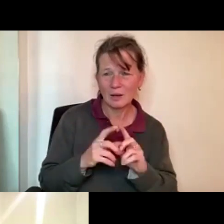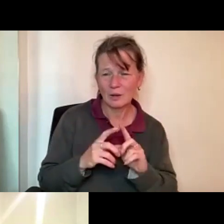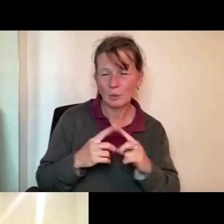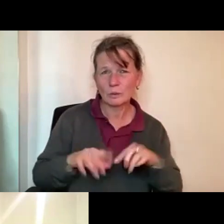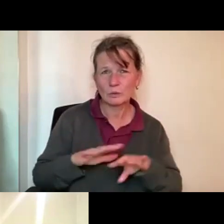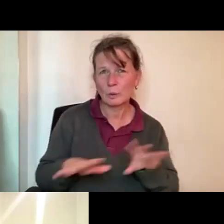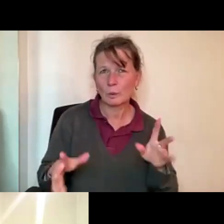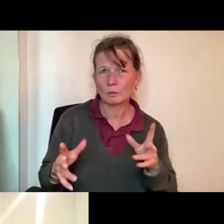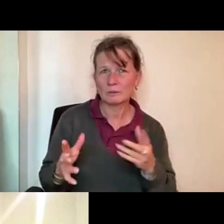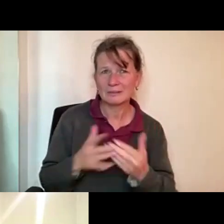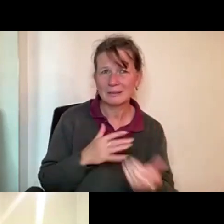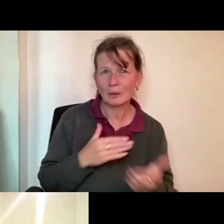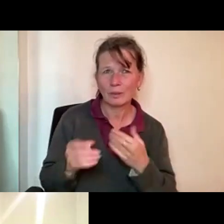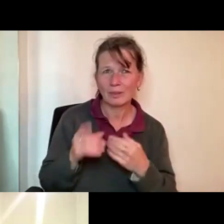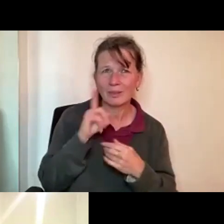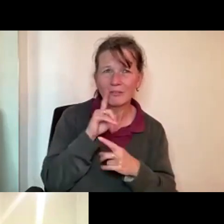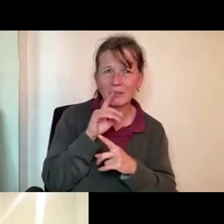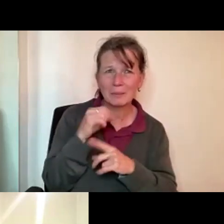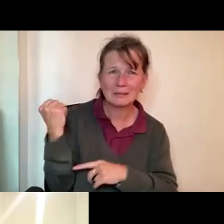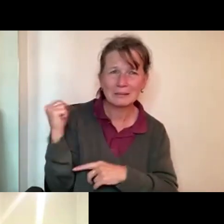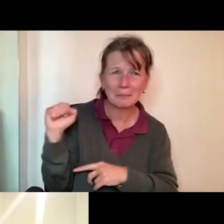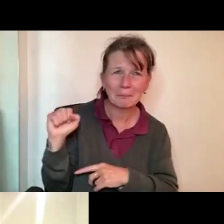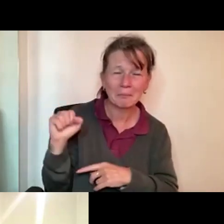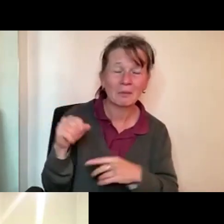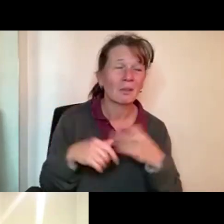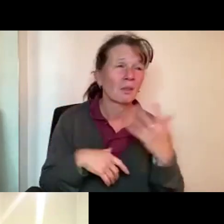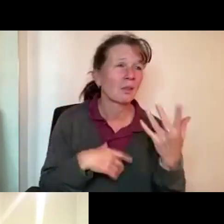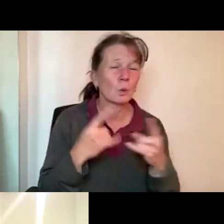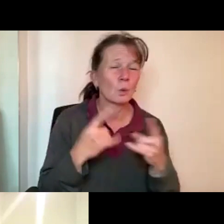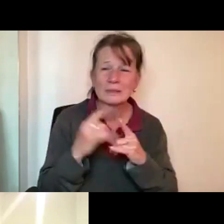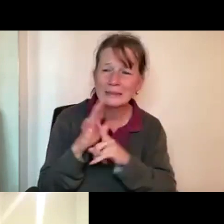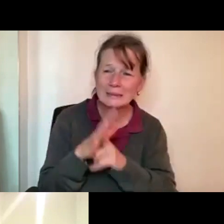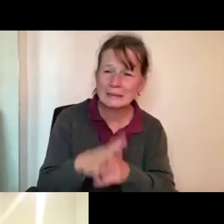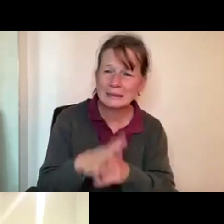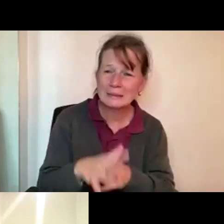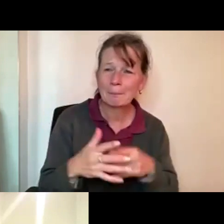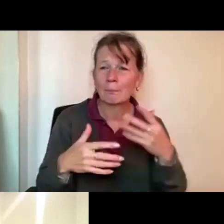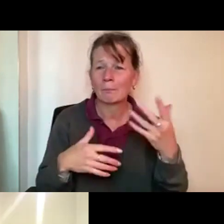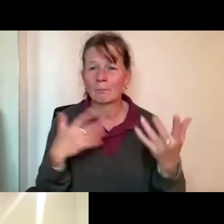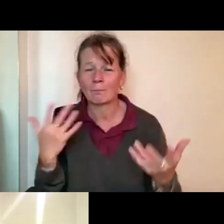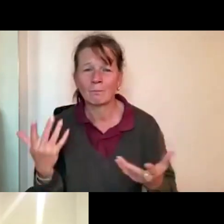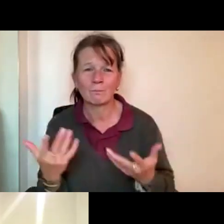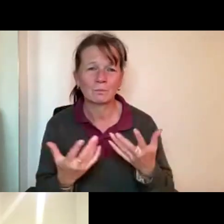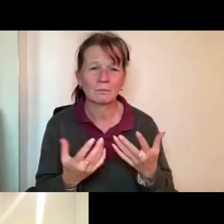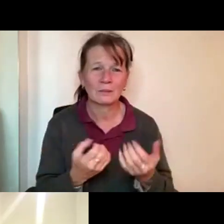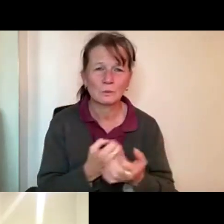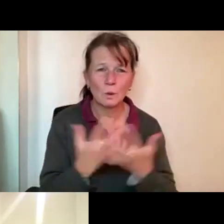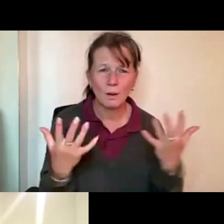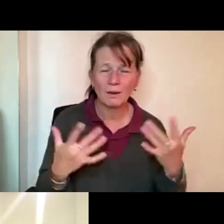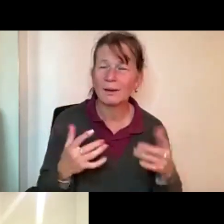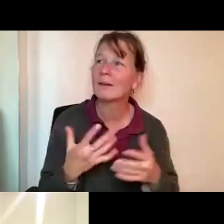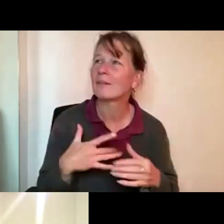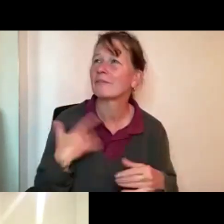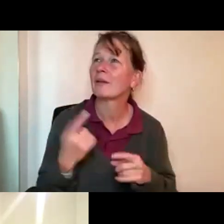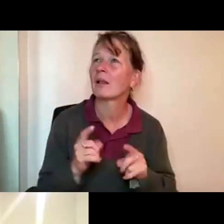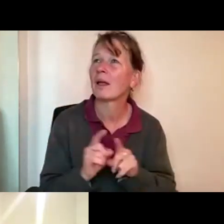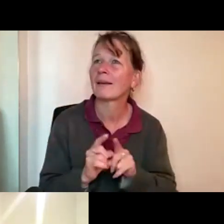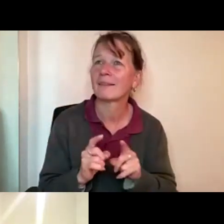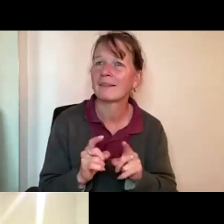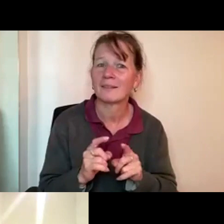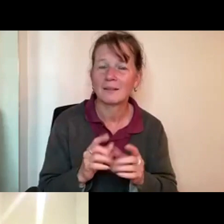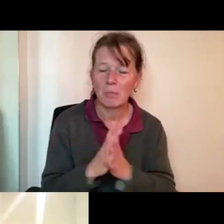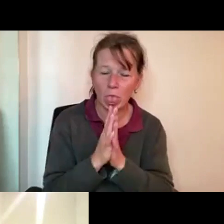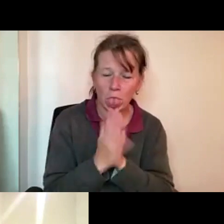women, because of course we participate actively in a sexism that is perpetuated. So it really felt like a sort of mutilation